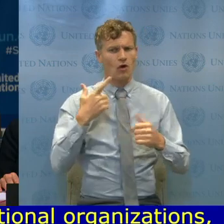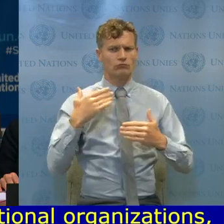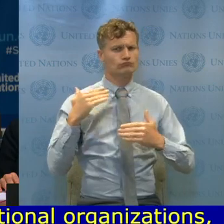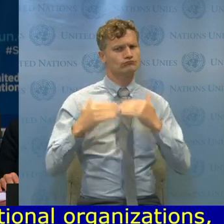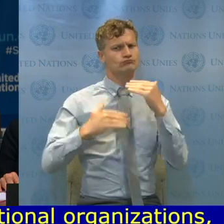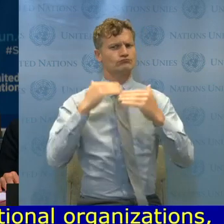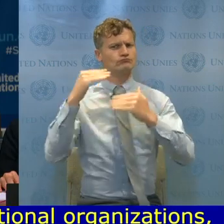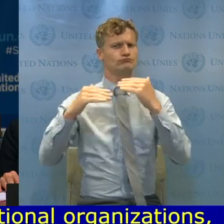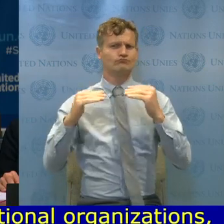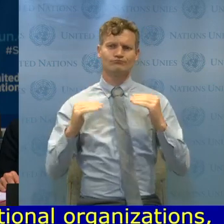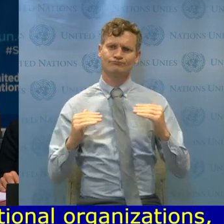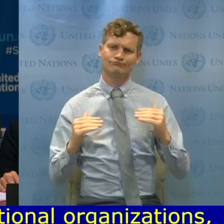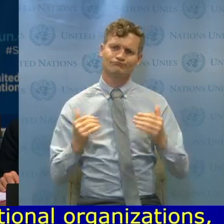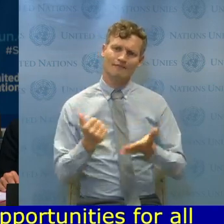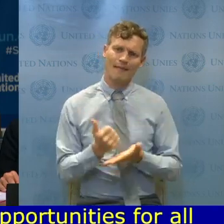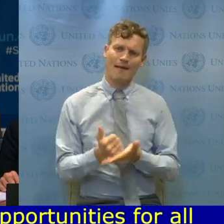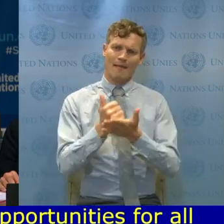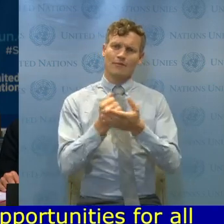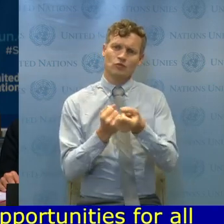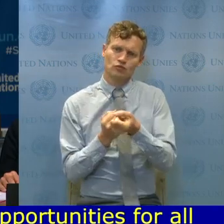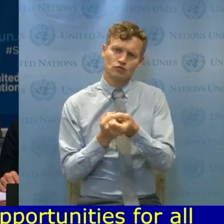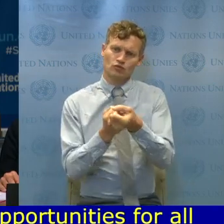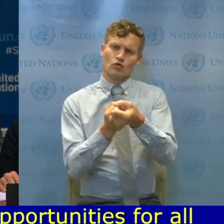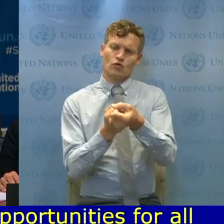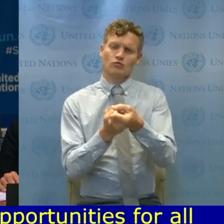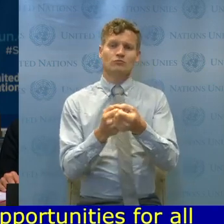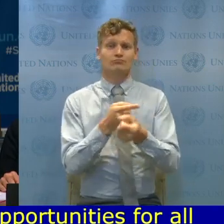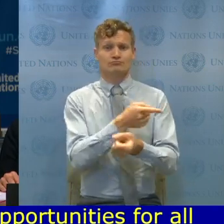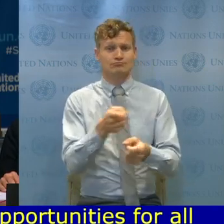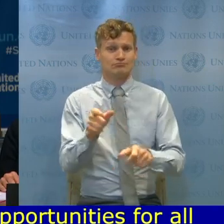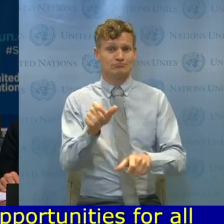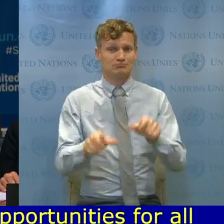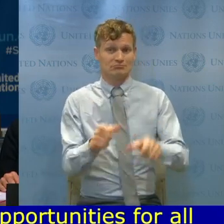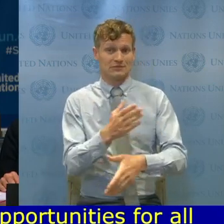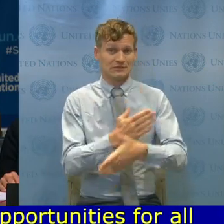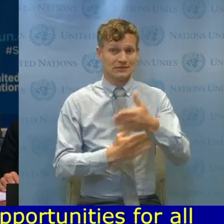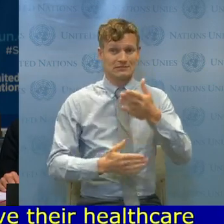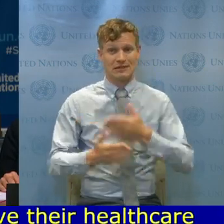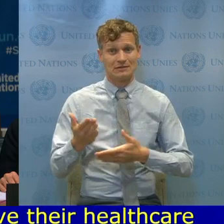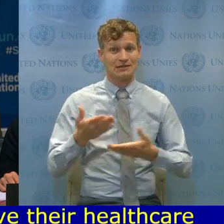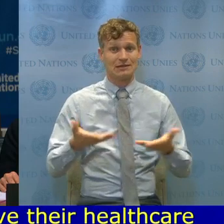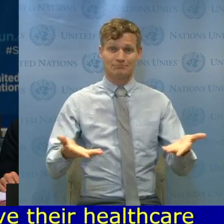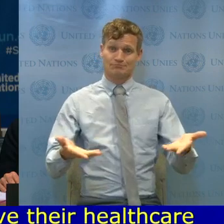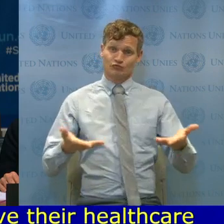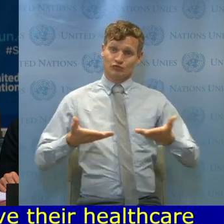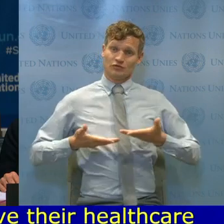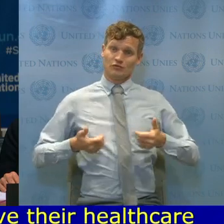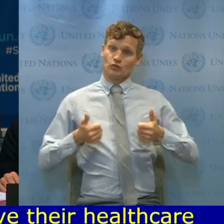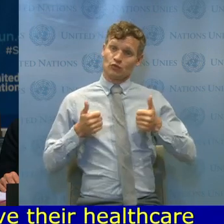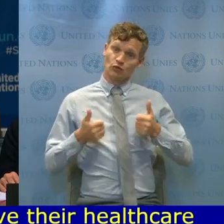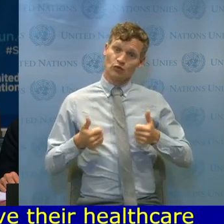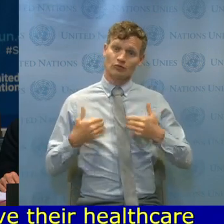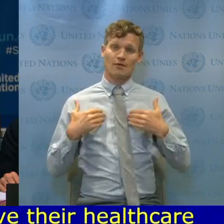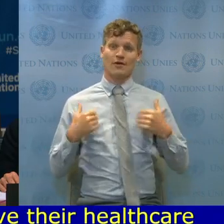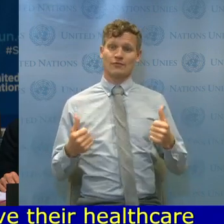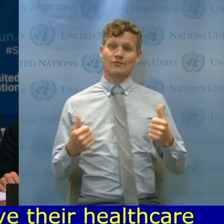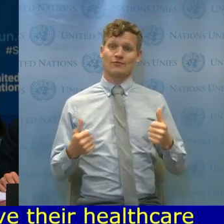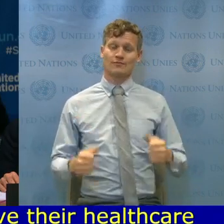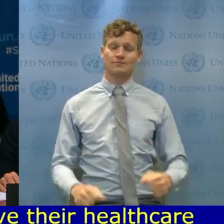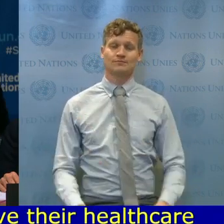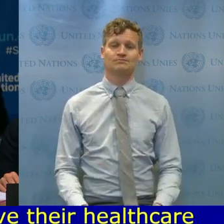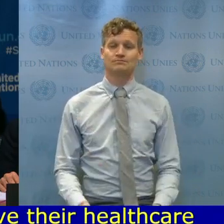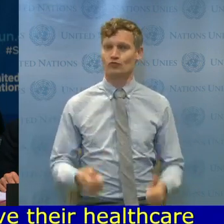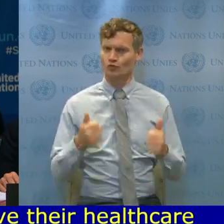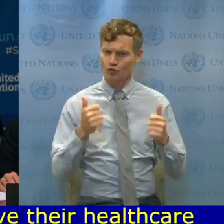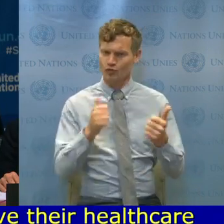met? Very, very exciting questions, topics, themes to be discussed today. And now, it